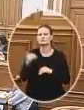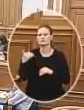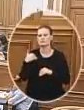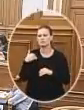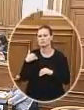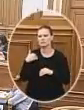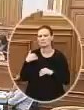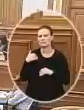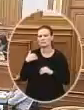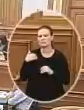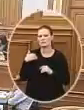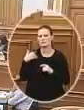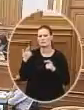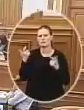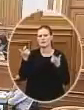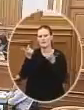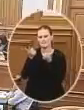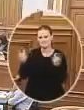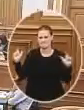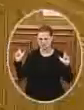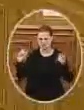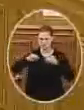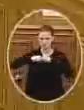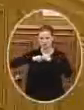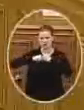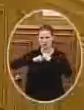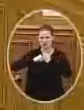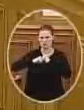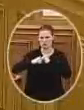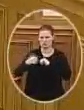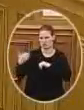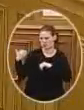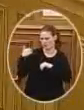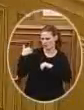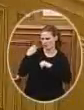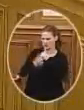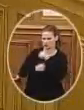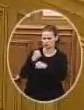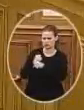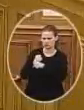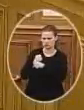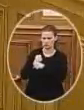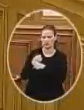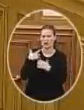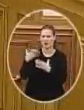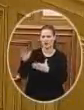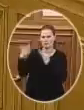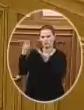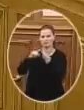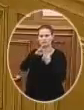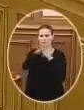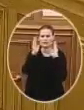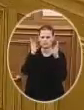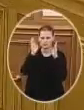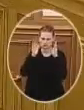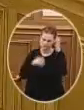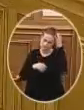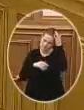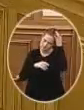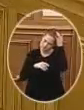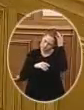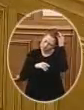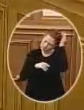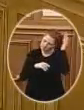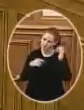during two big crowds of last year's, and one not so big, that I want to bring to your attention, everyone's attention, because I think